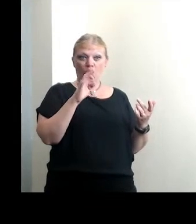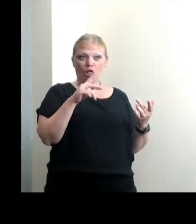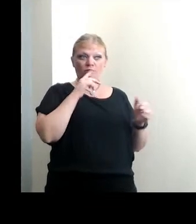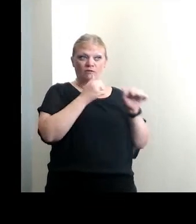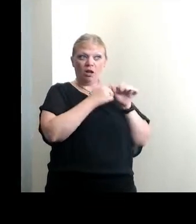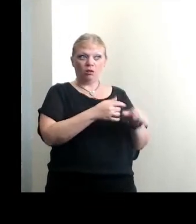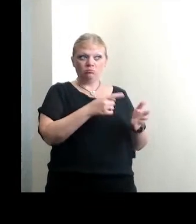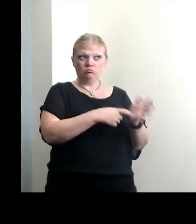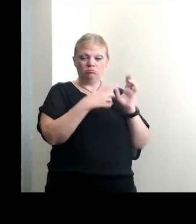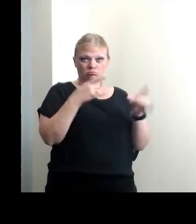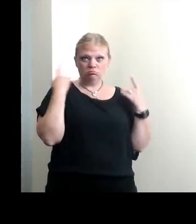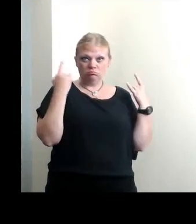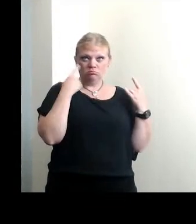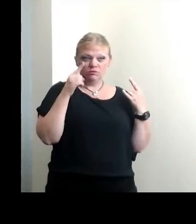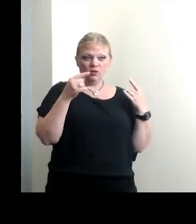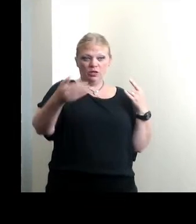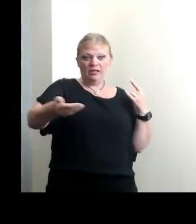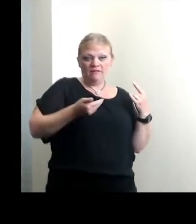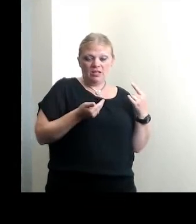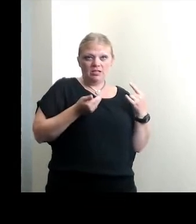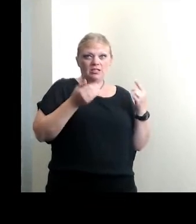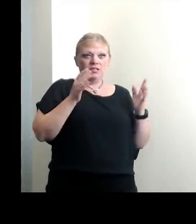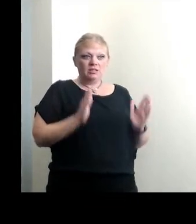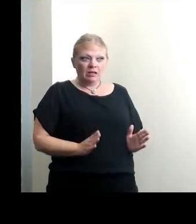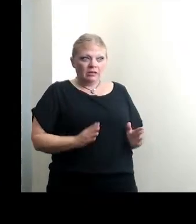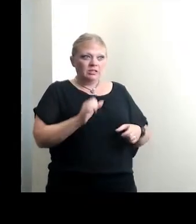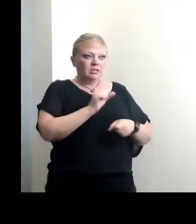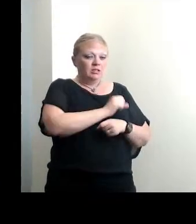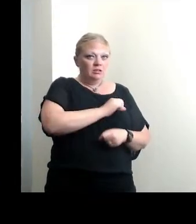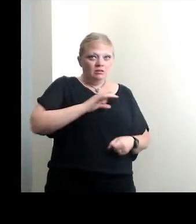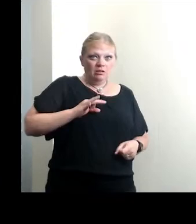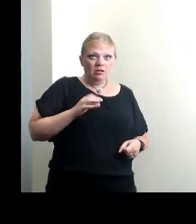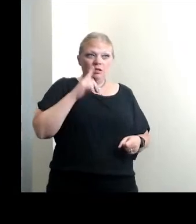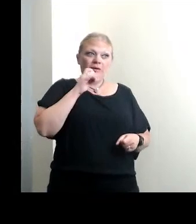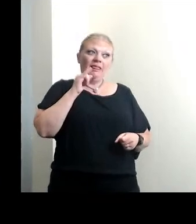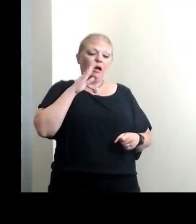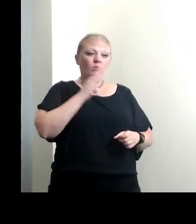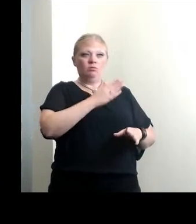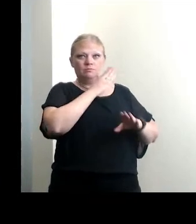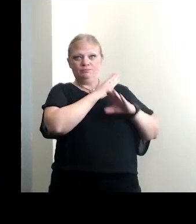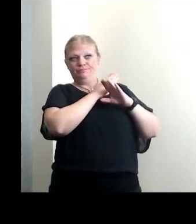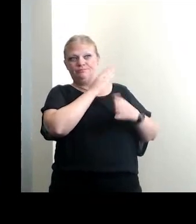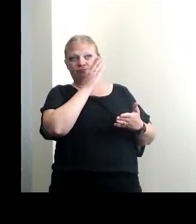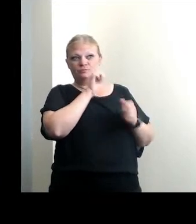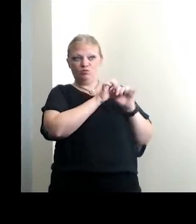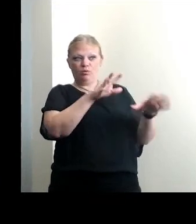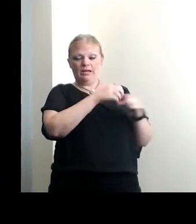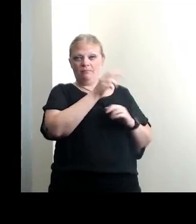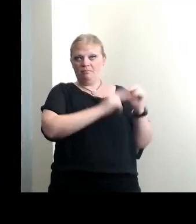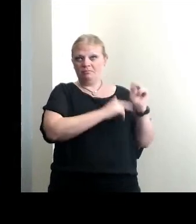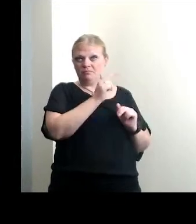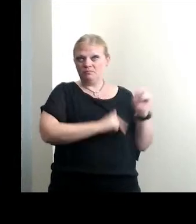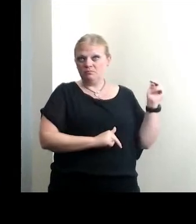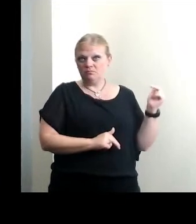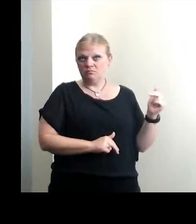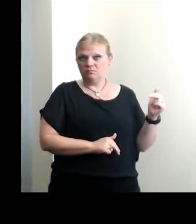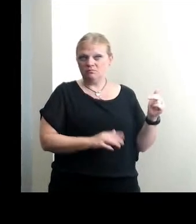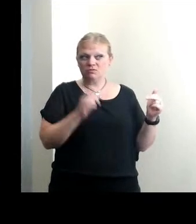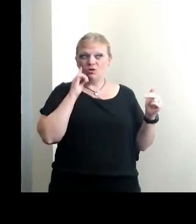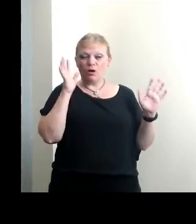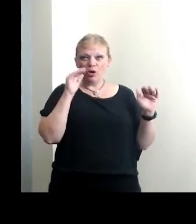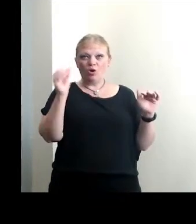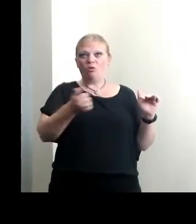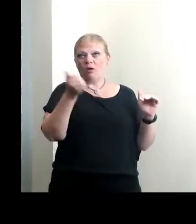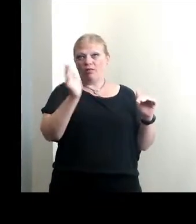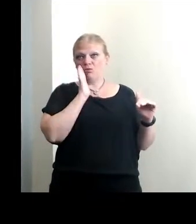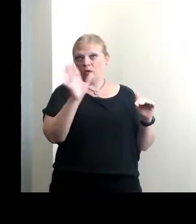all invitees, guests, as well as employees, because that's going to prevent the spread in our buildings. And I would hope that others